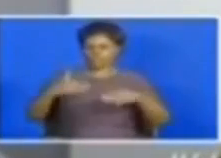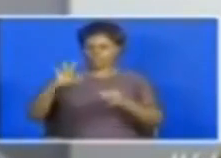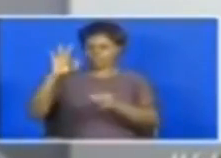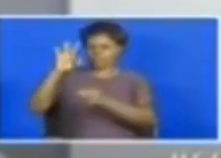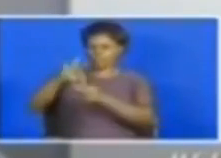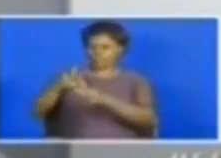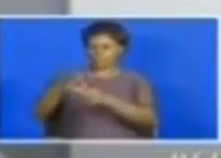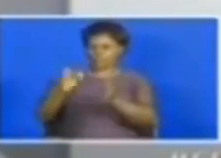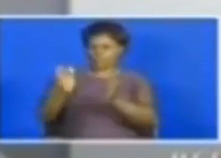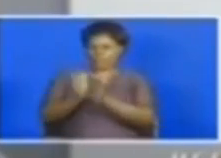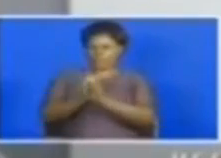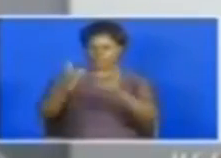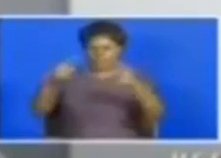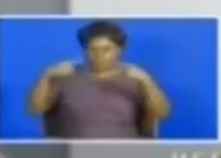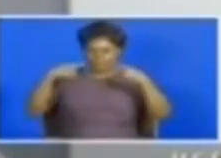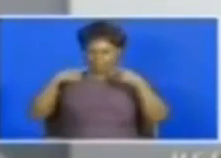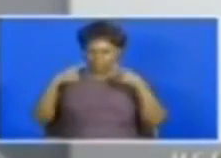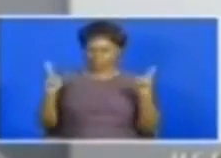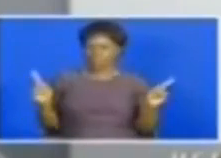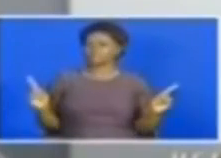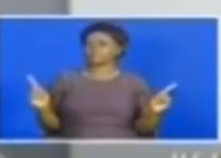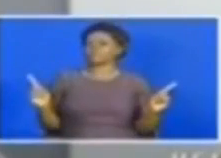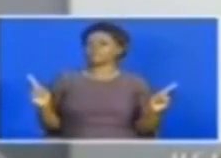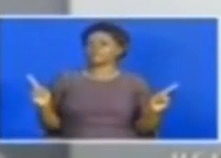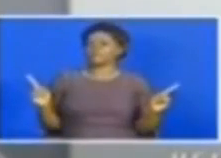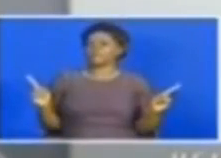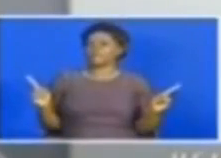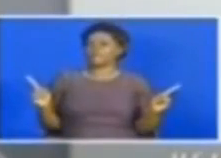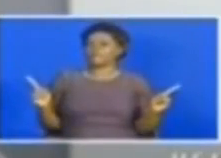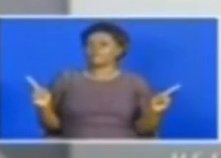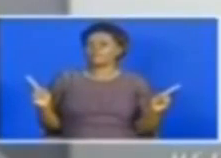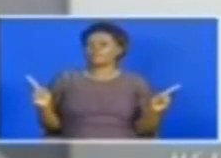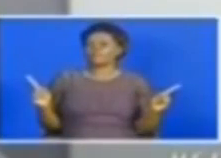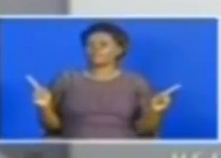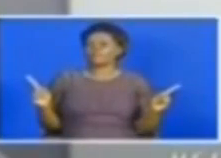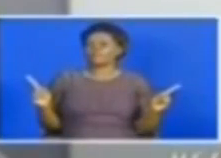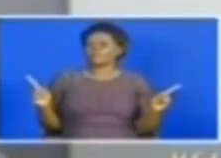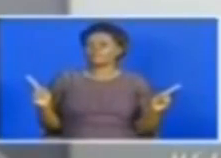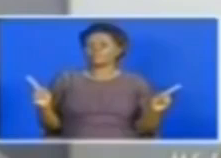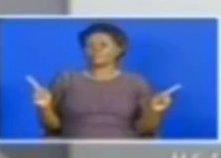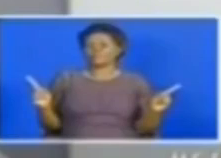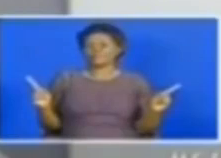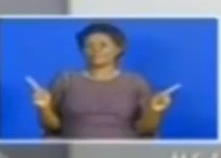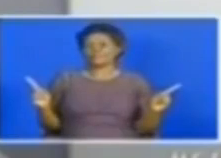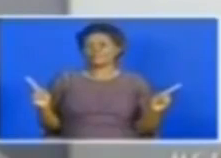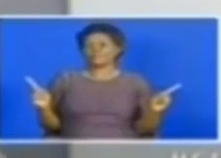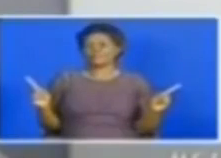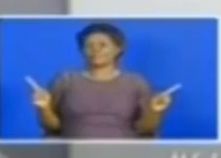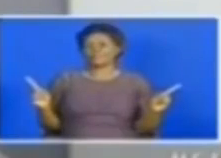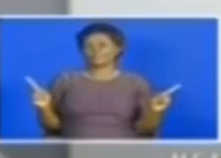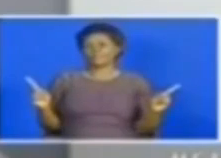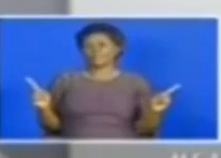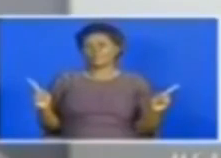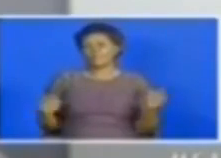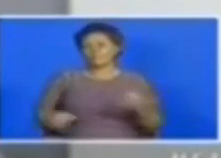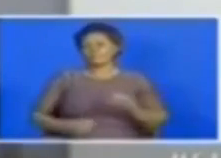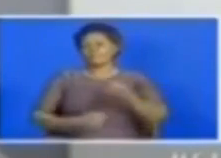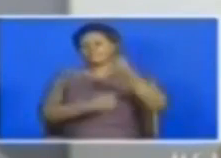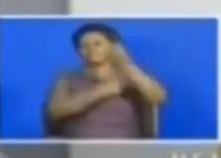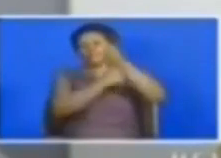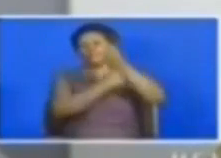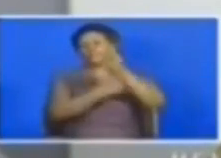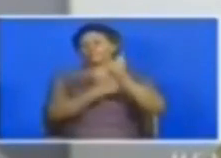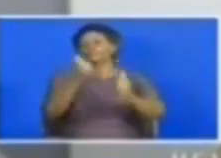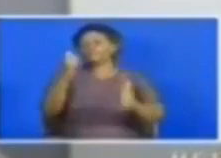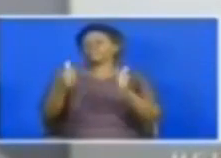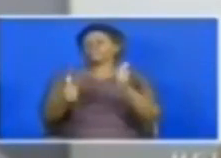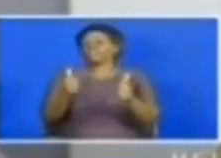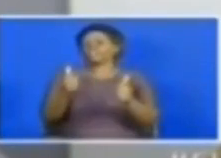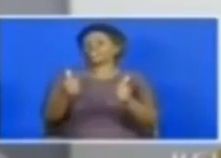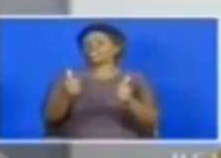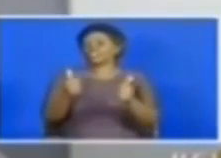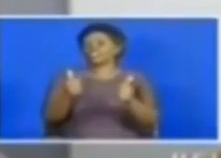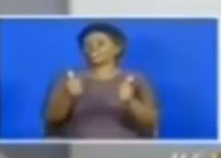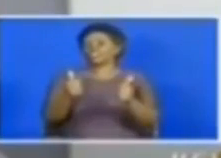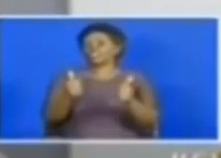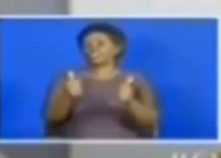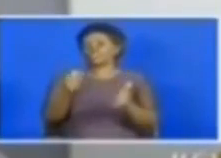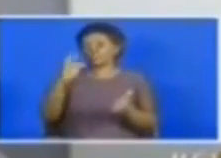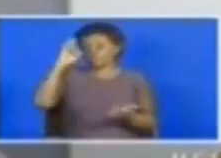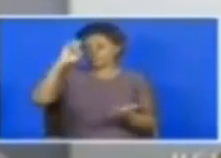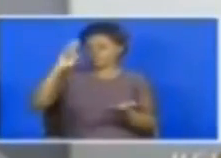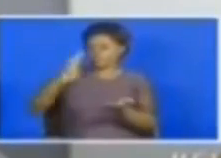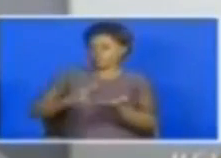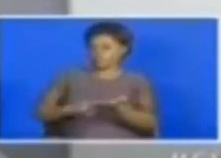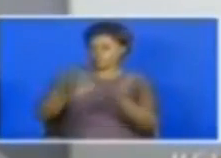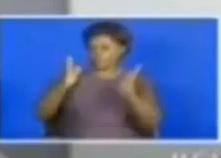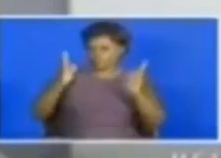and of results transmission. Mm-hmm. Roselyn, what is that complementary system of identifying